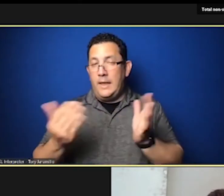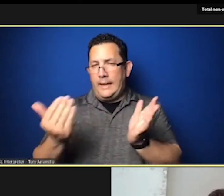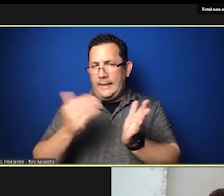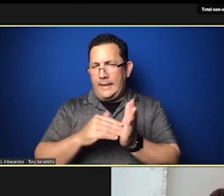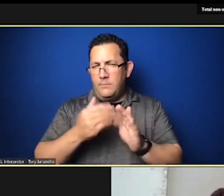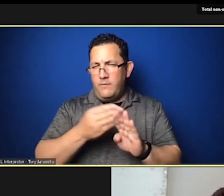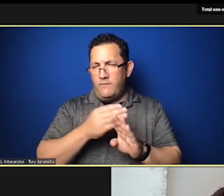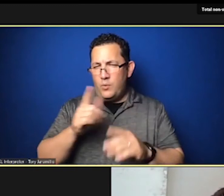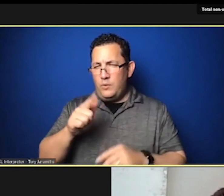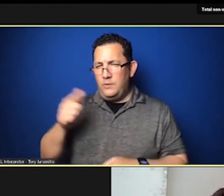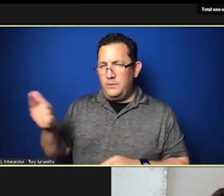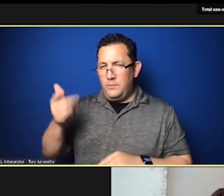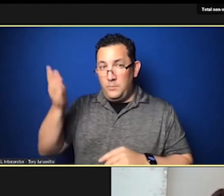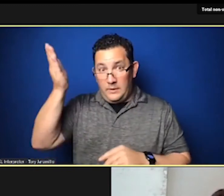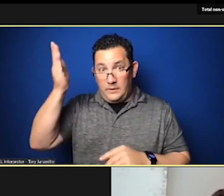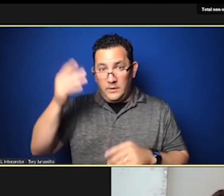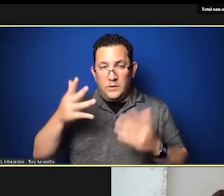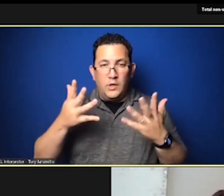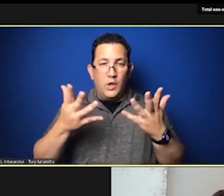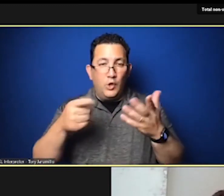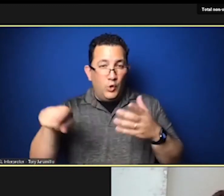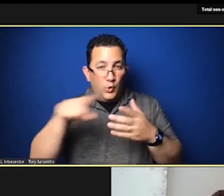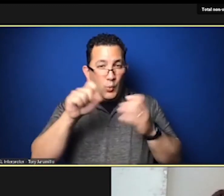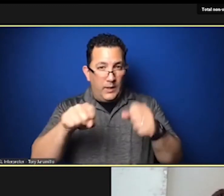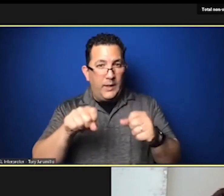by sending them to